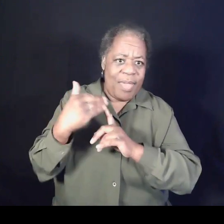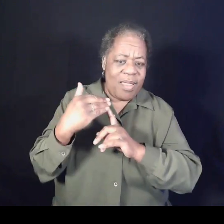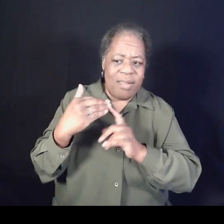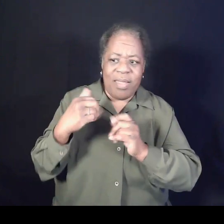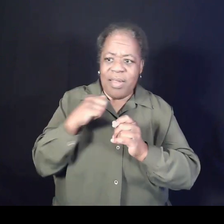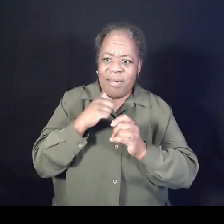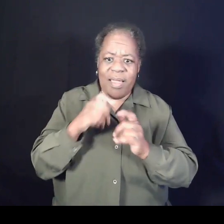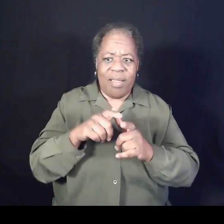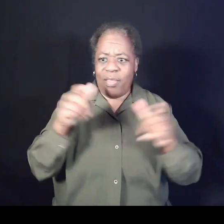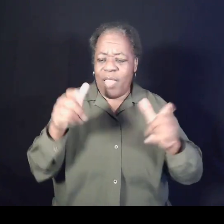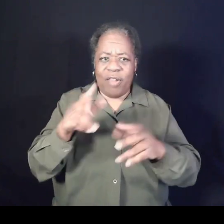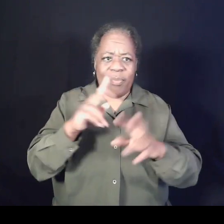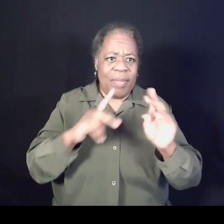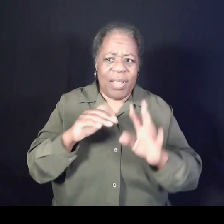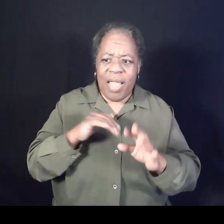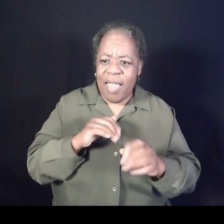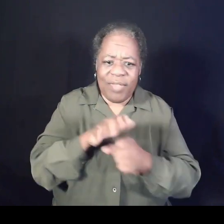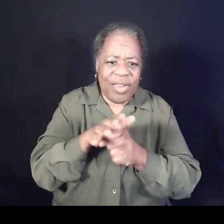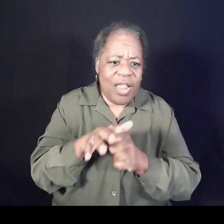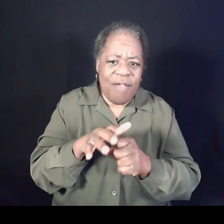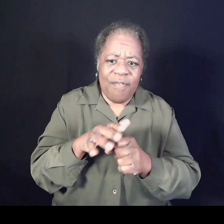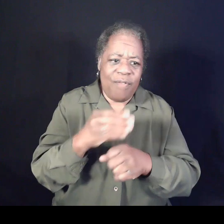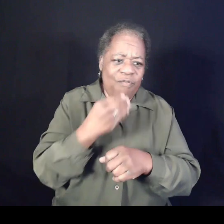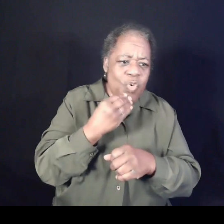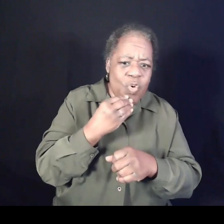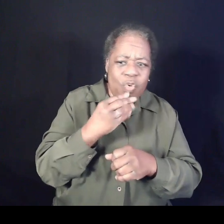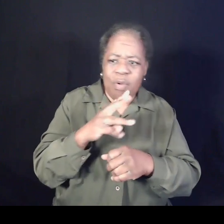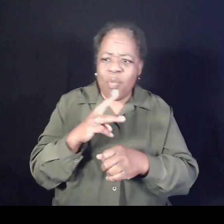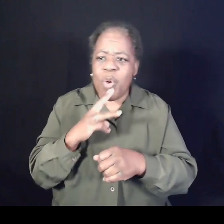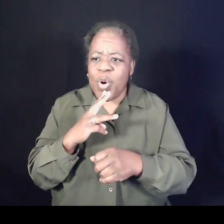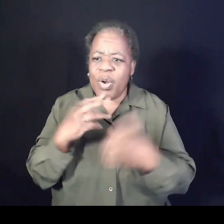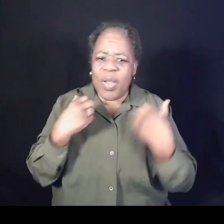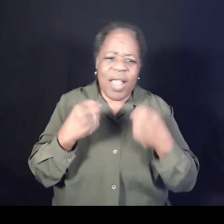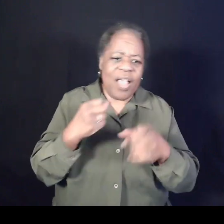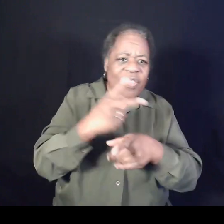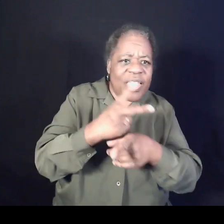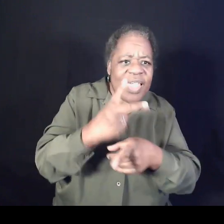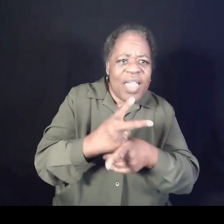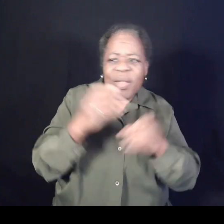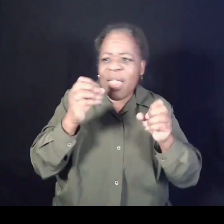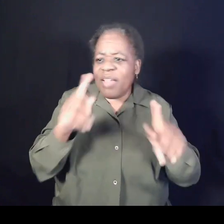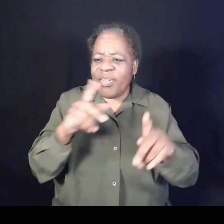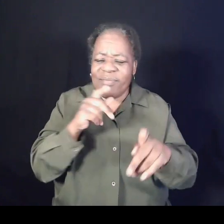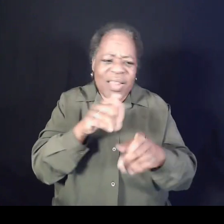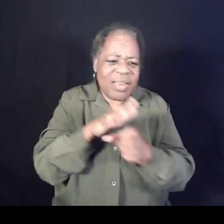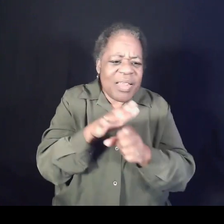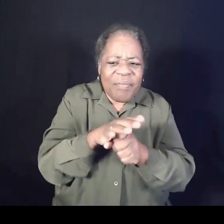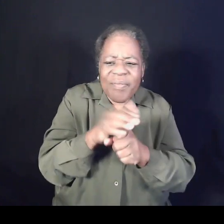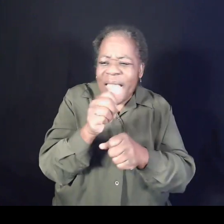food, not enough water, not enough healthcare, not enough education, not enough of anything that human beings need to flourish.